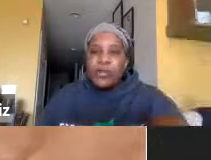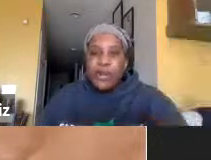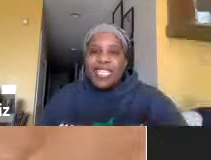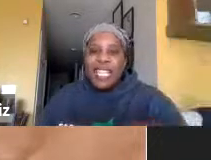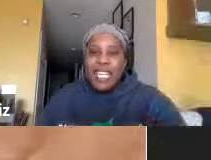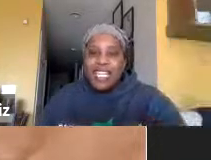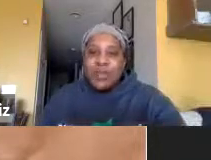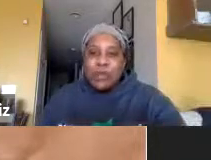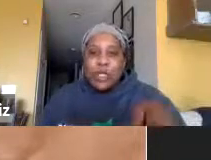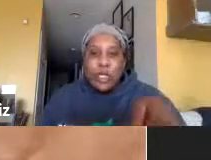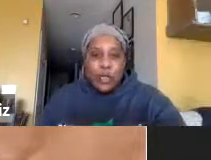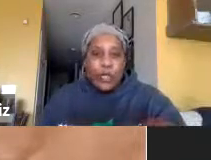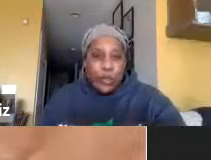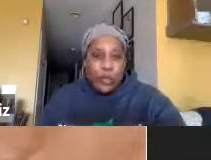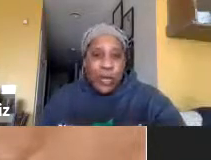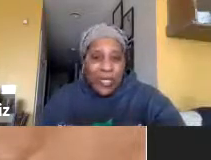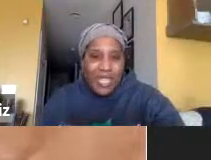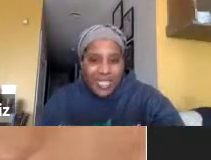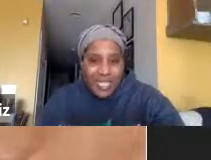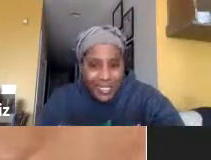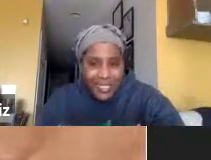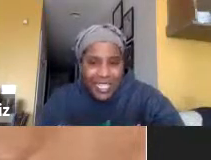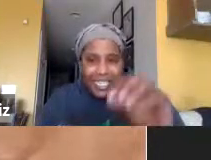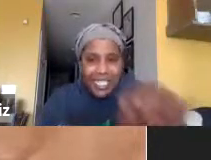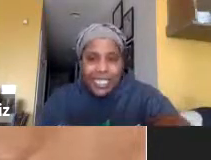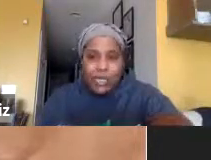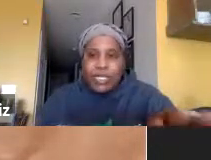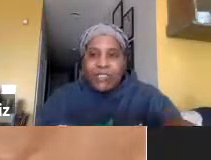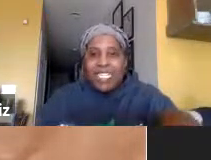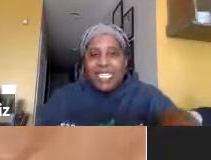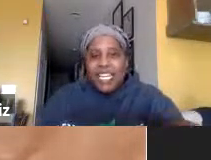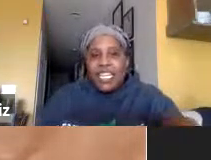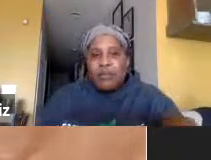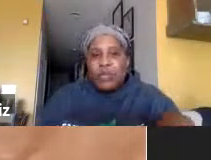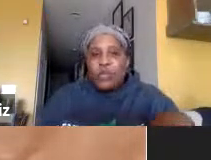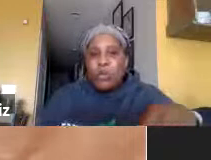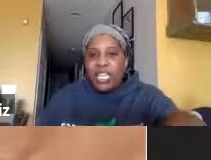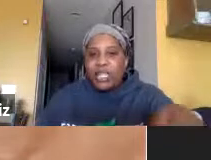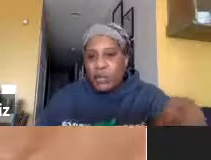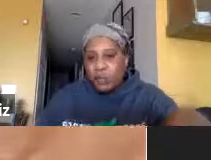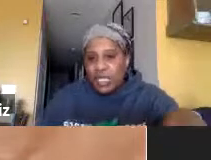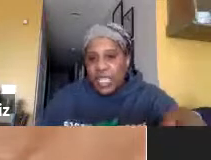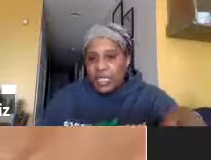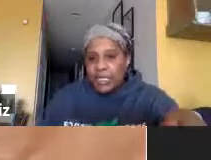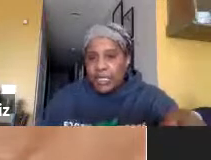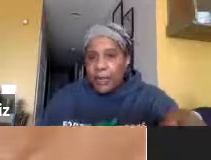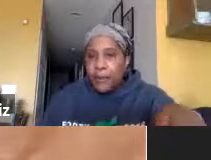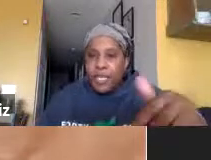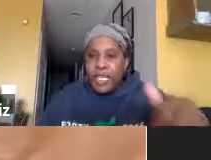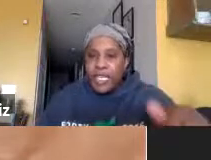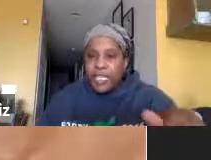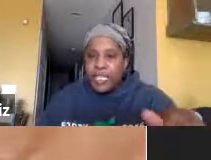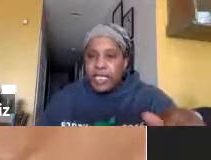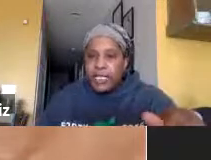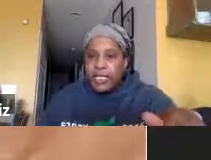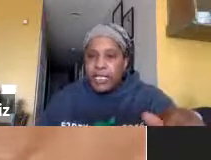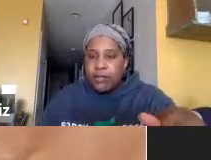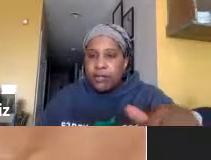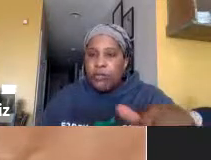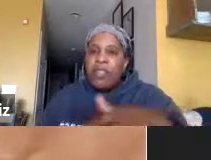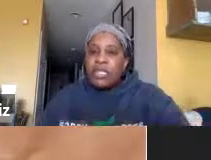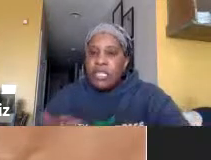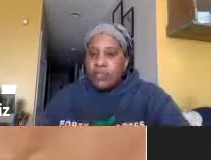this was the right time to learn those hard lessons. This was the right time to make those mistakes,